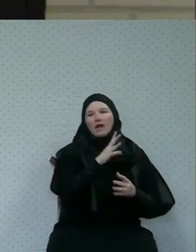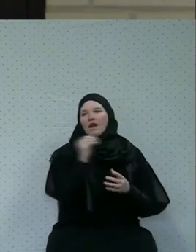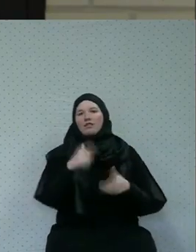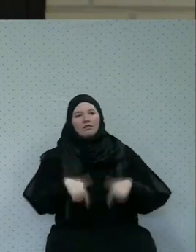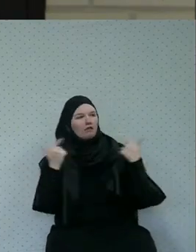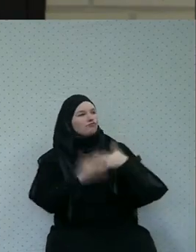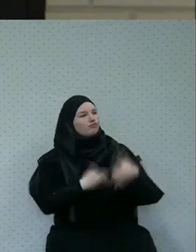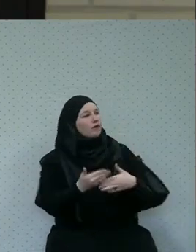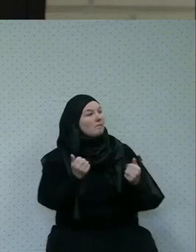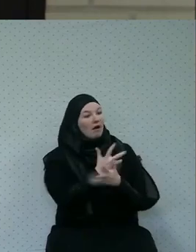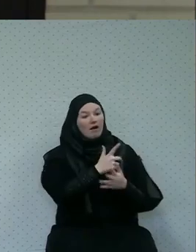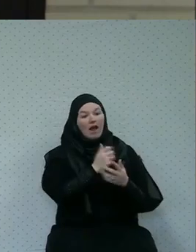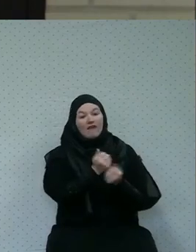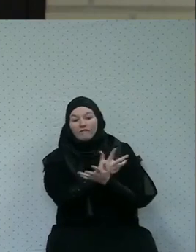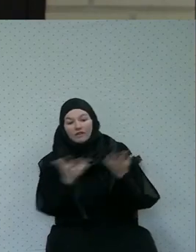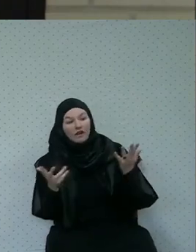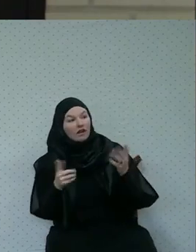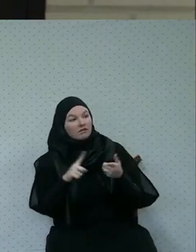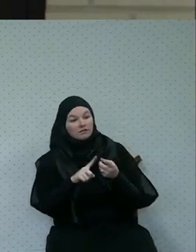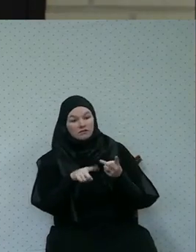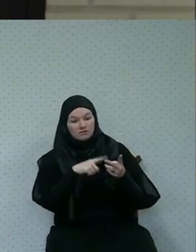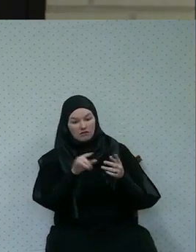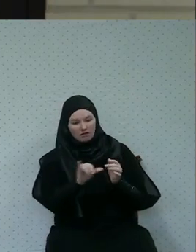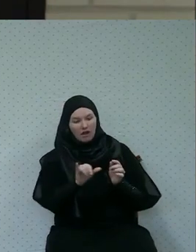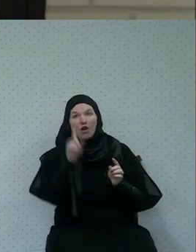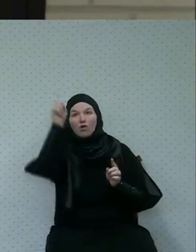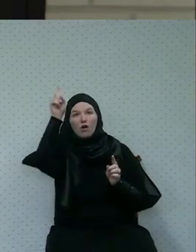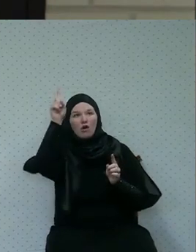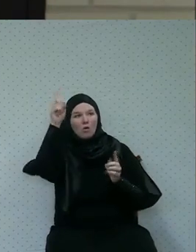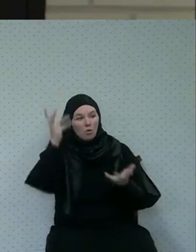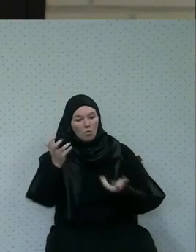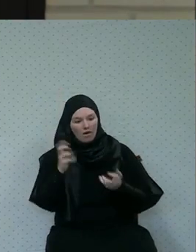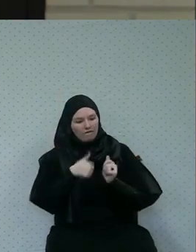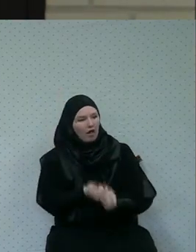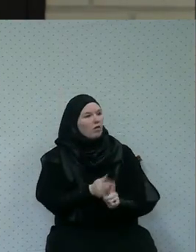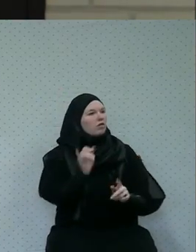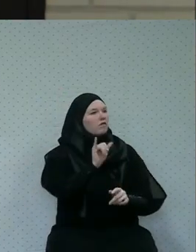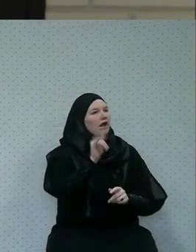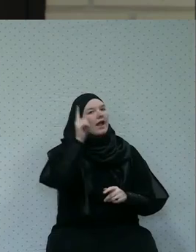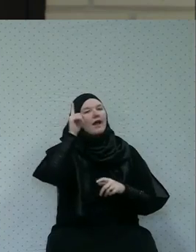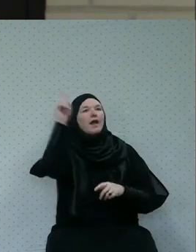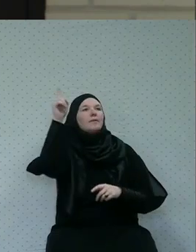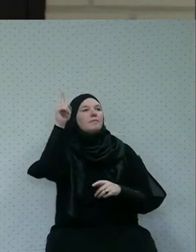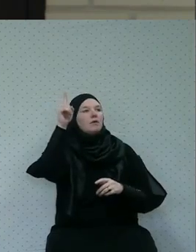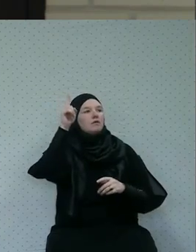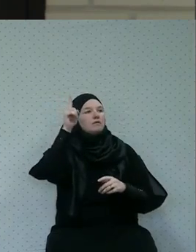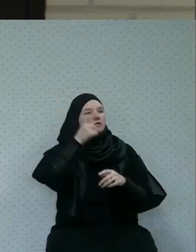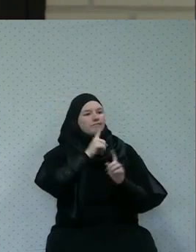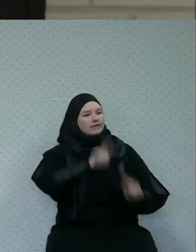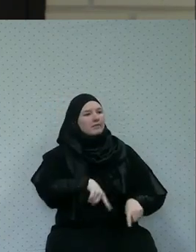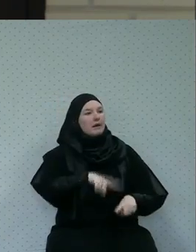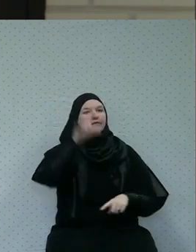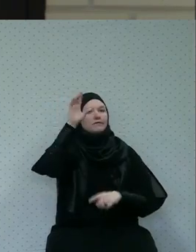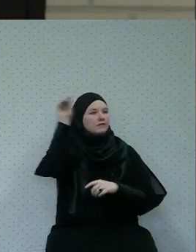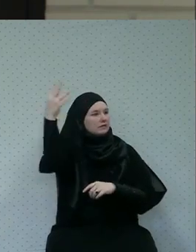complies by being compelled by Allah subhanahu wa ta'ala. So Allah compels the sun